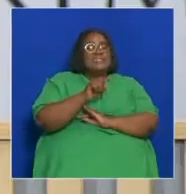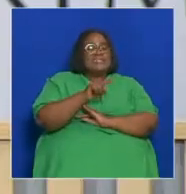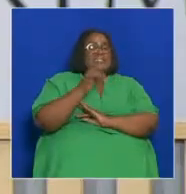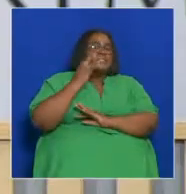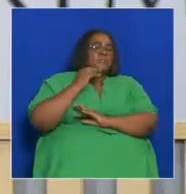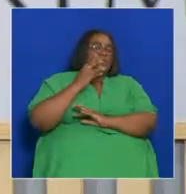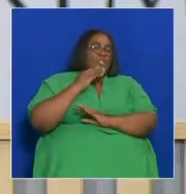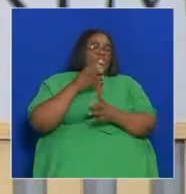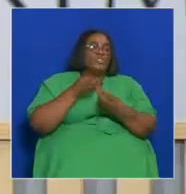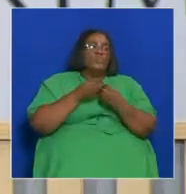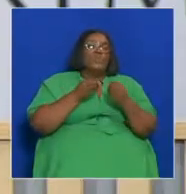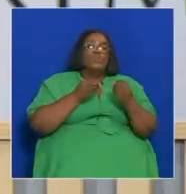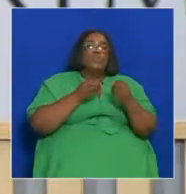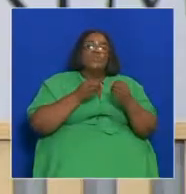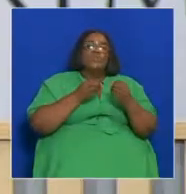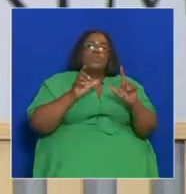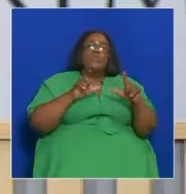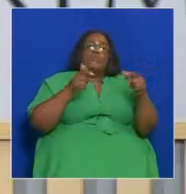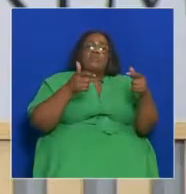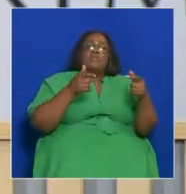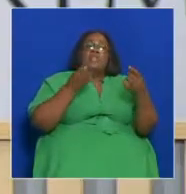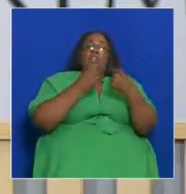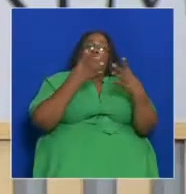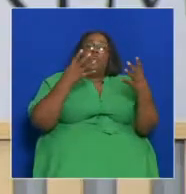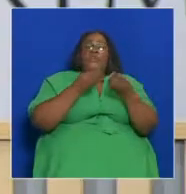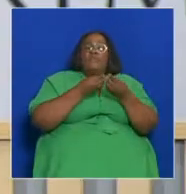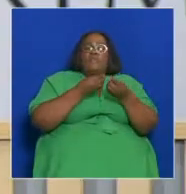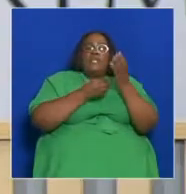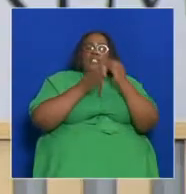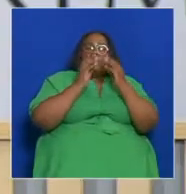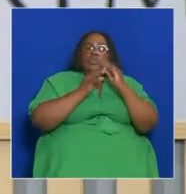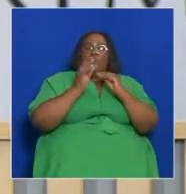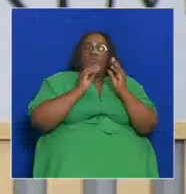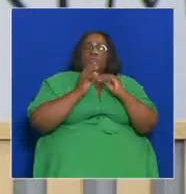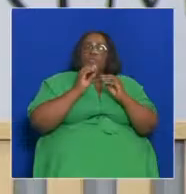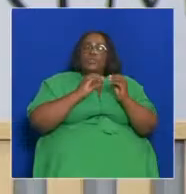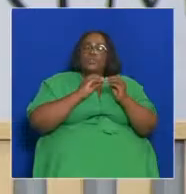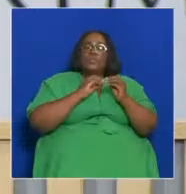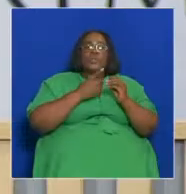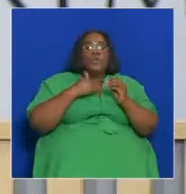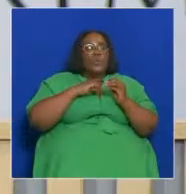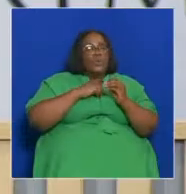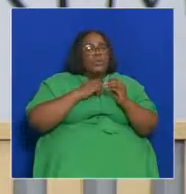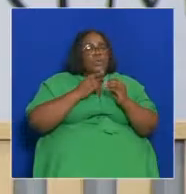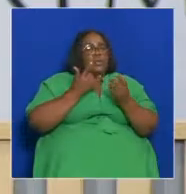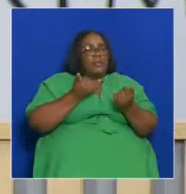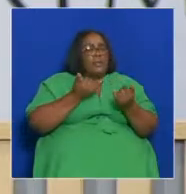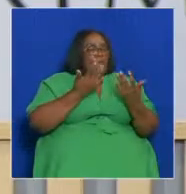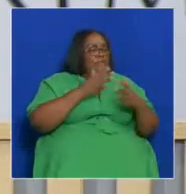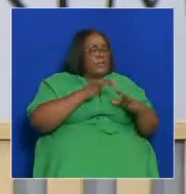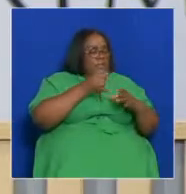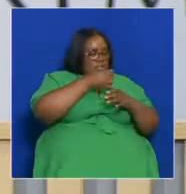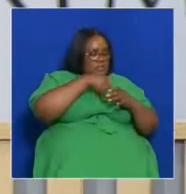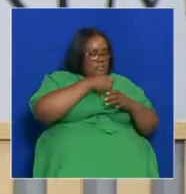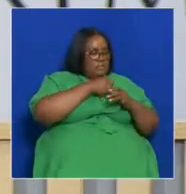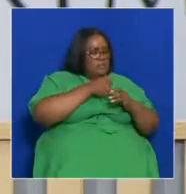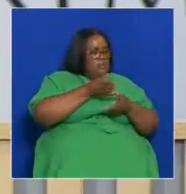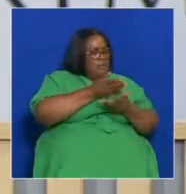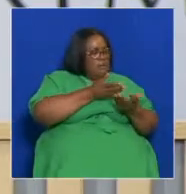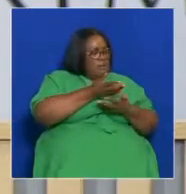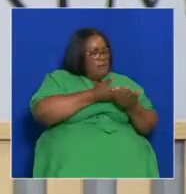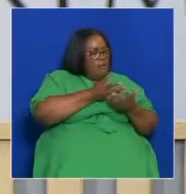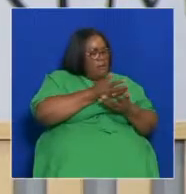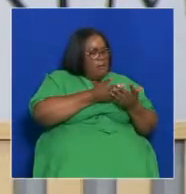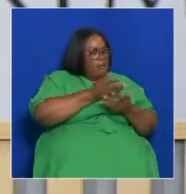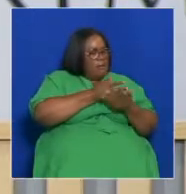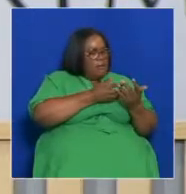a lot of lessons learned for us. We already having a discussion internally about IDEC